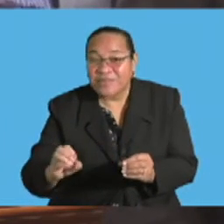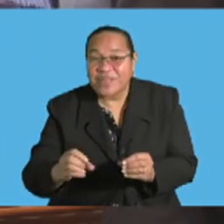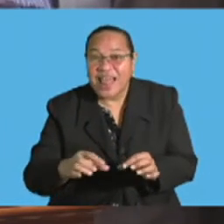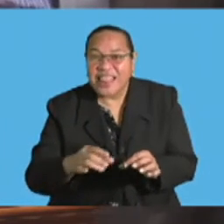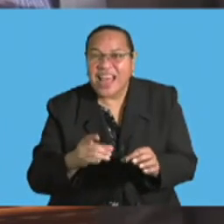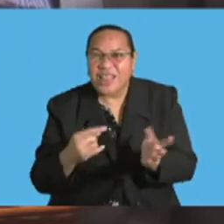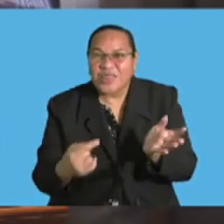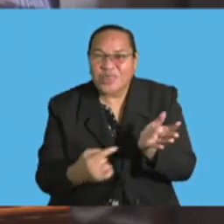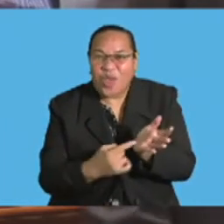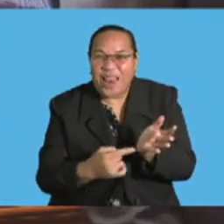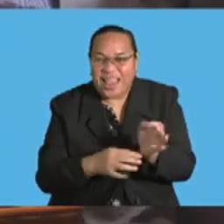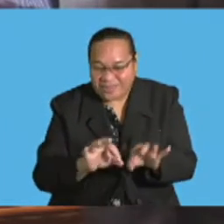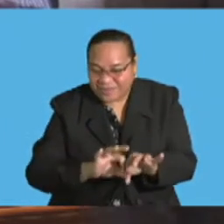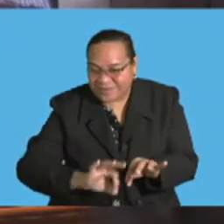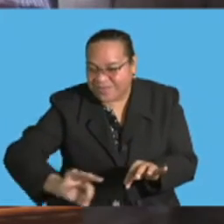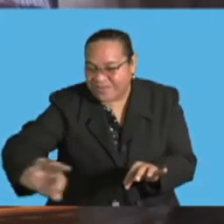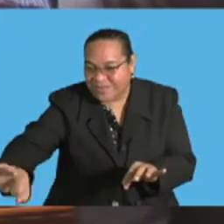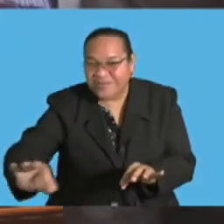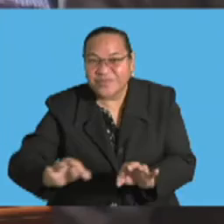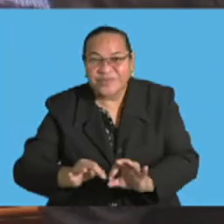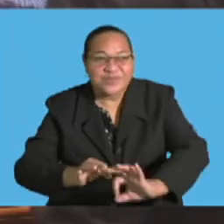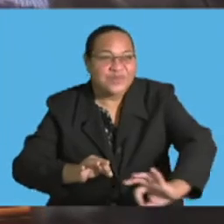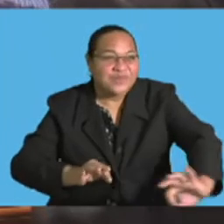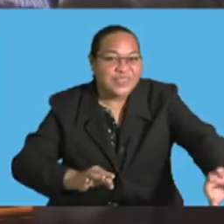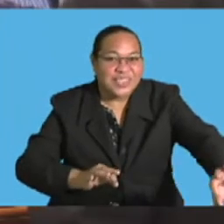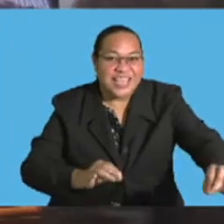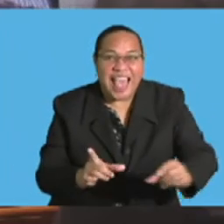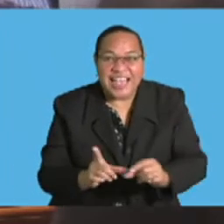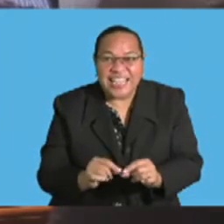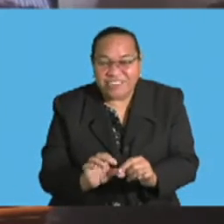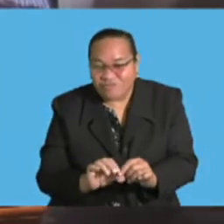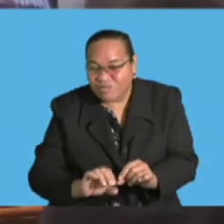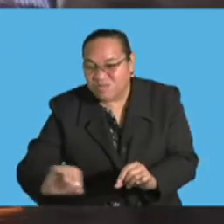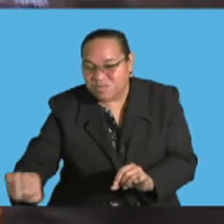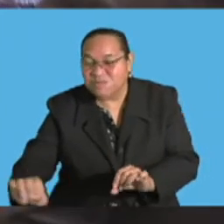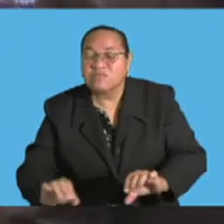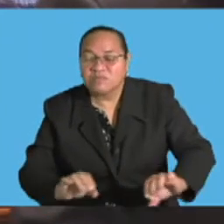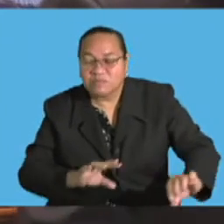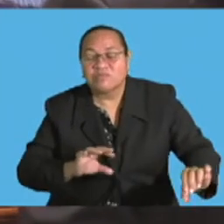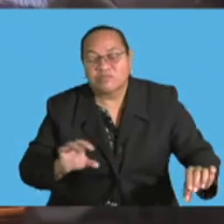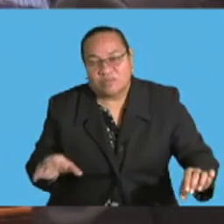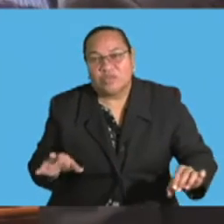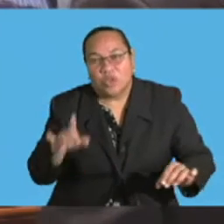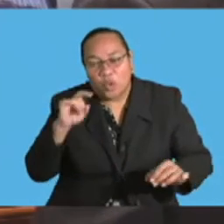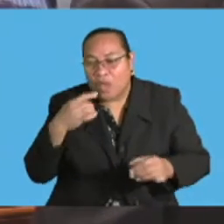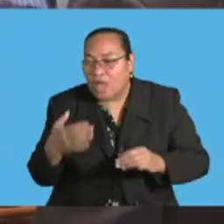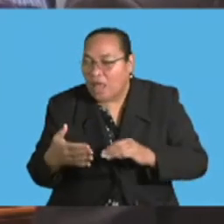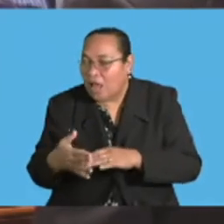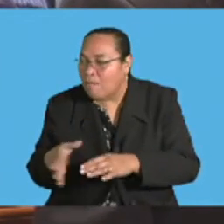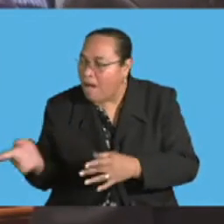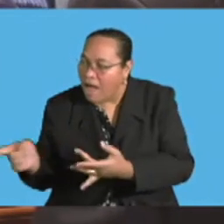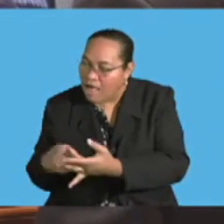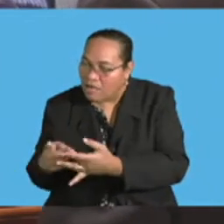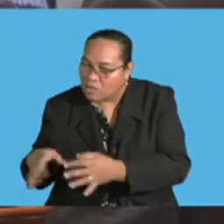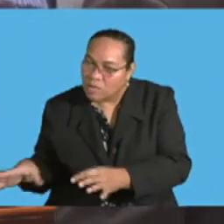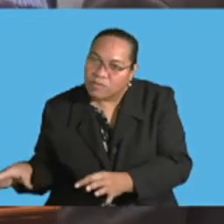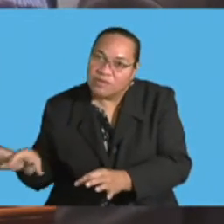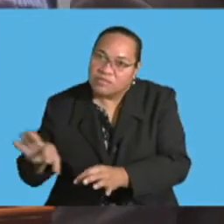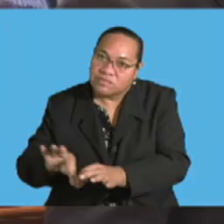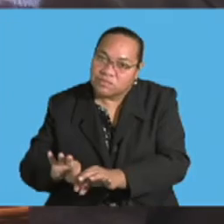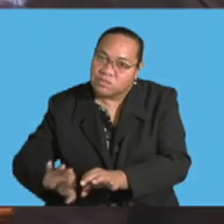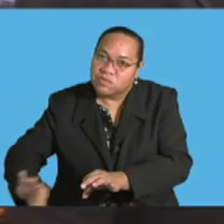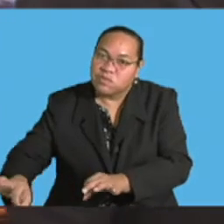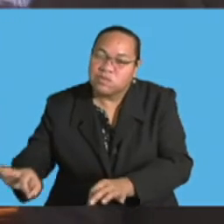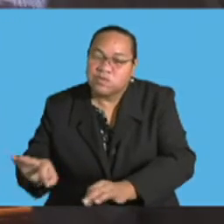system. That area, I think it's already in the midst of infrastructure project, but of course